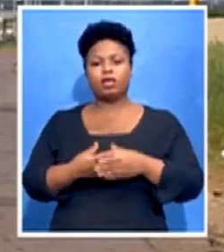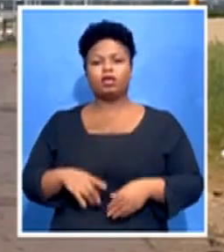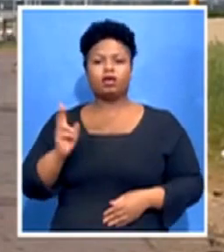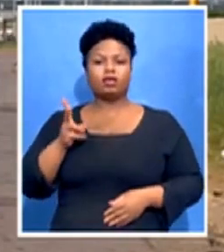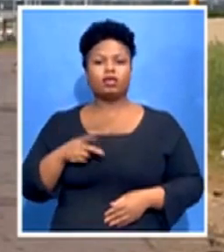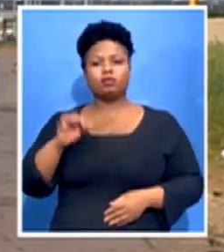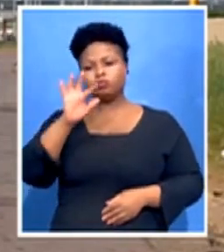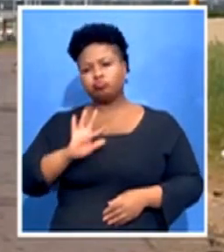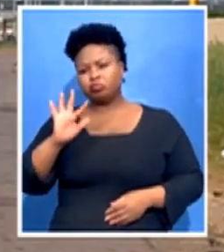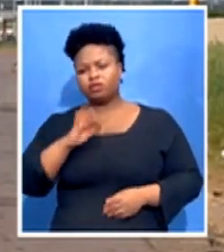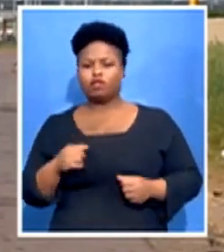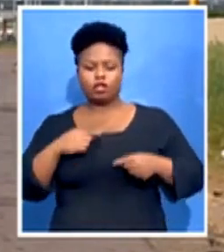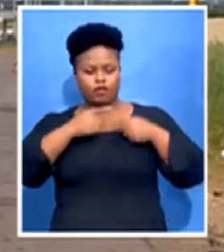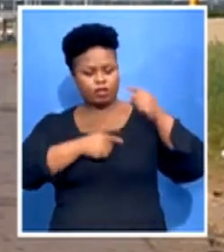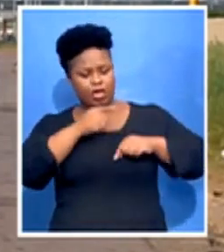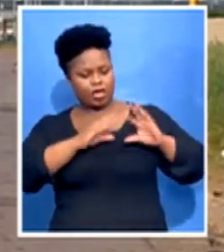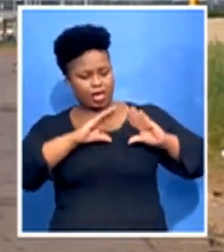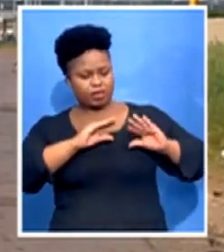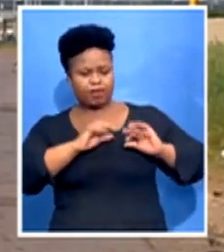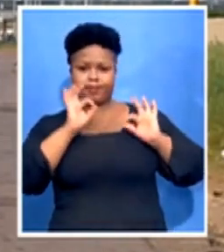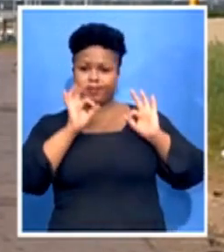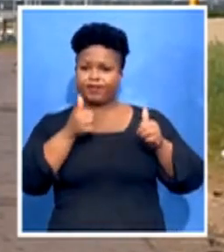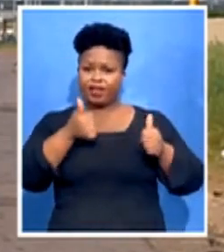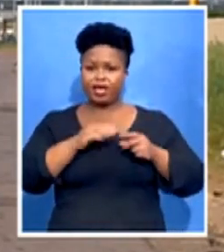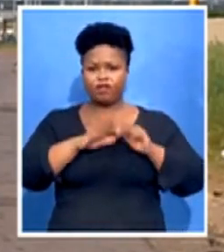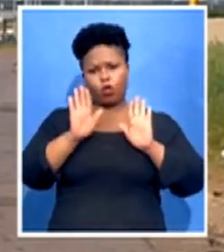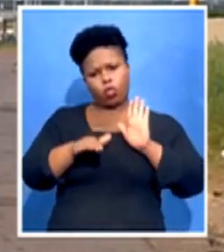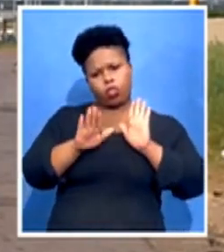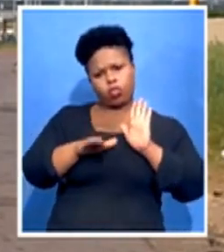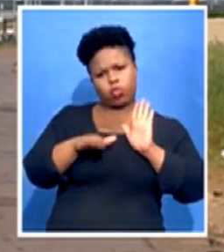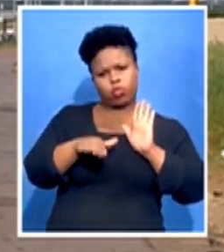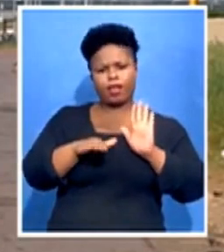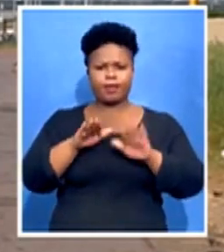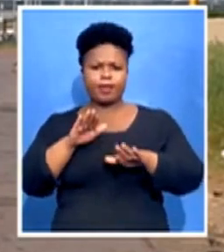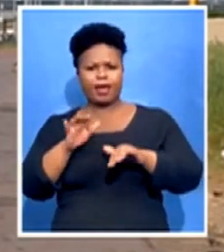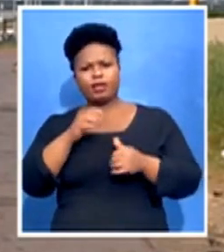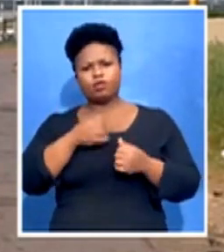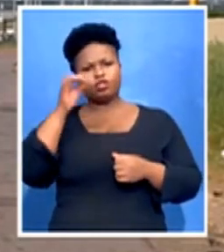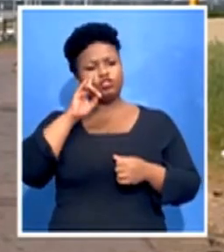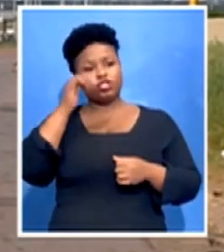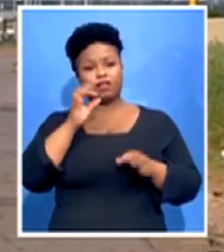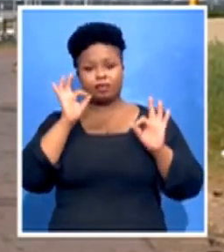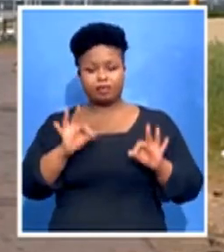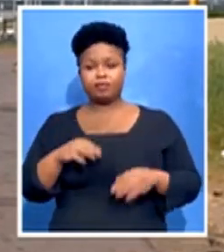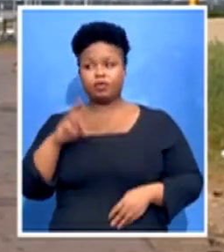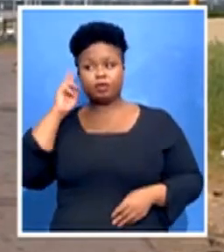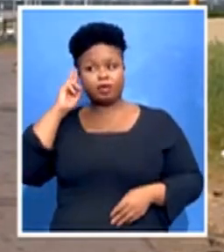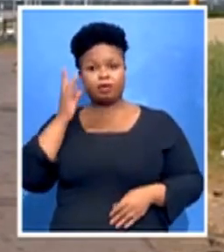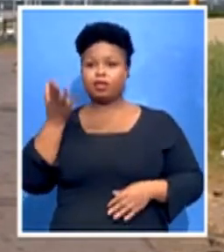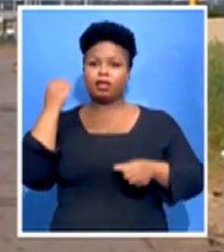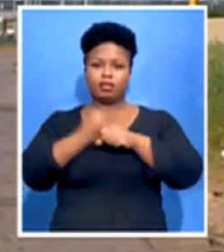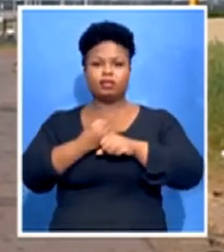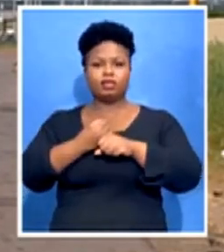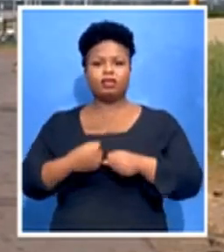the brakes as well. And as you'd recall, Blaine, that last year, you know, the road fatalities